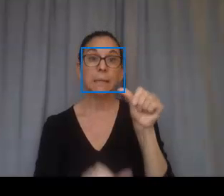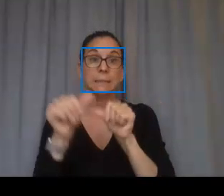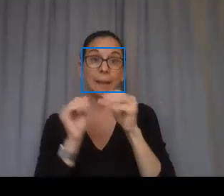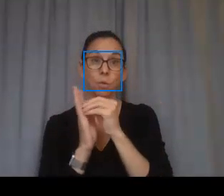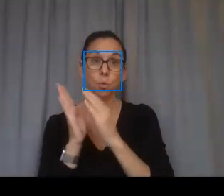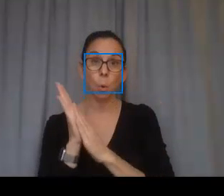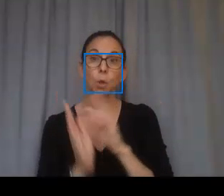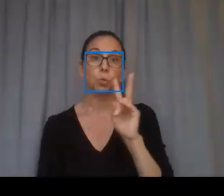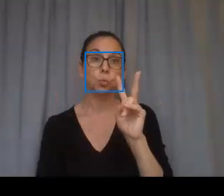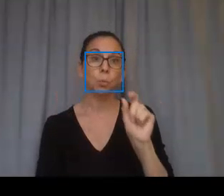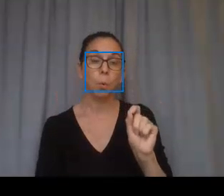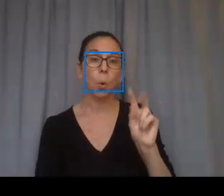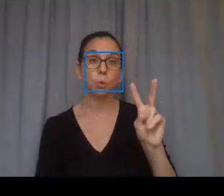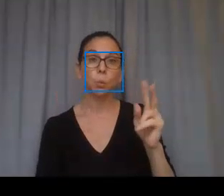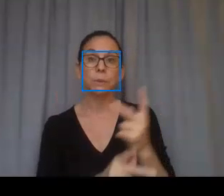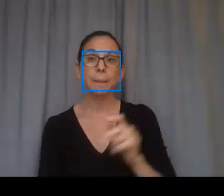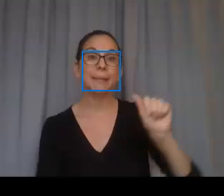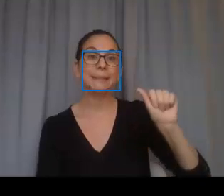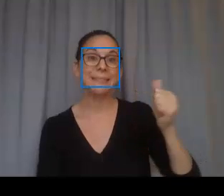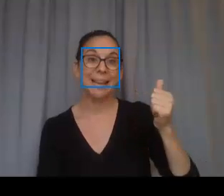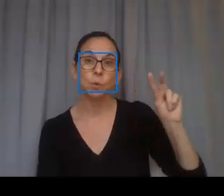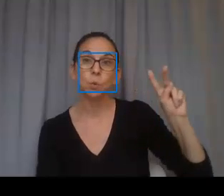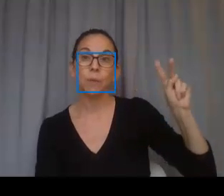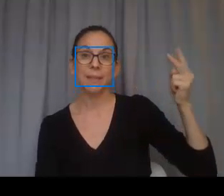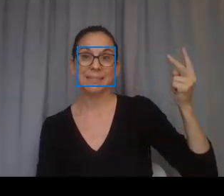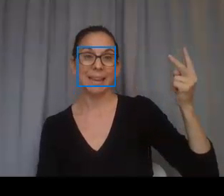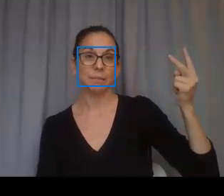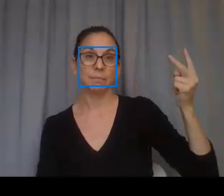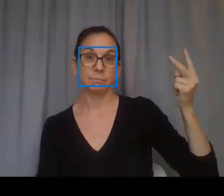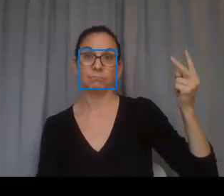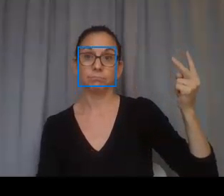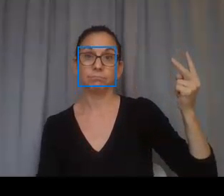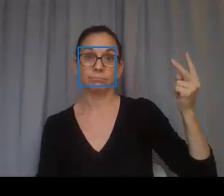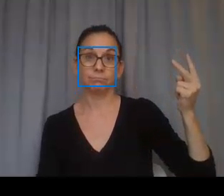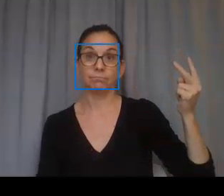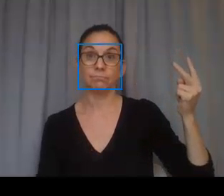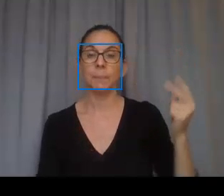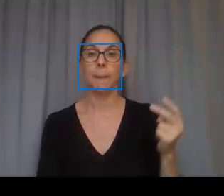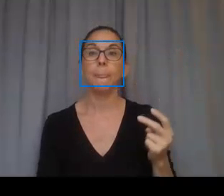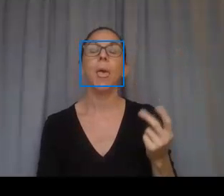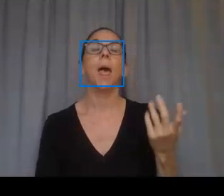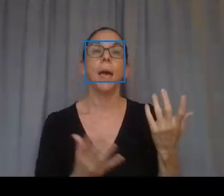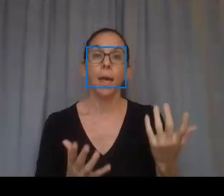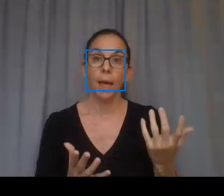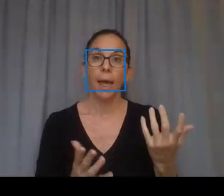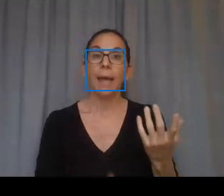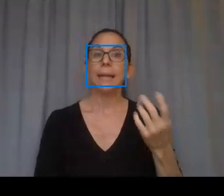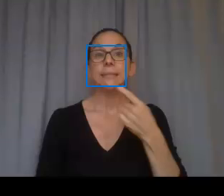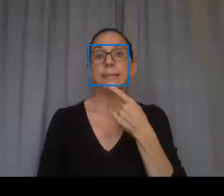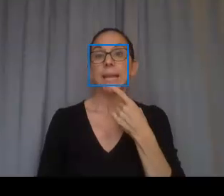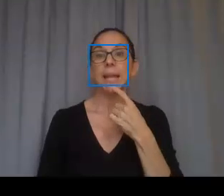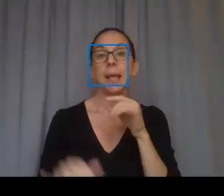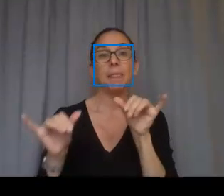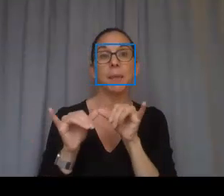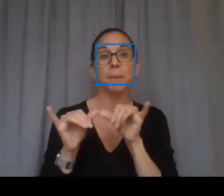would be 2.2 times 10 to the second. There's that insignificant zero goes away. By the same token, let's say the measurement